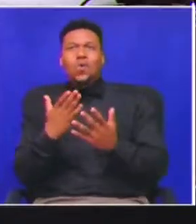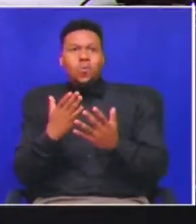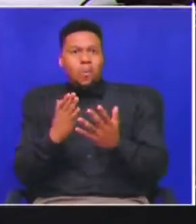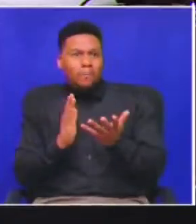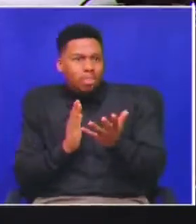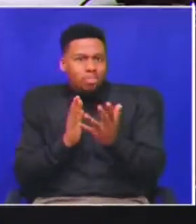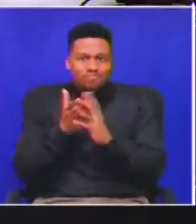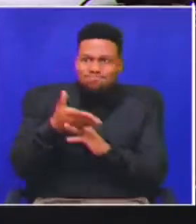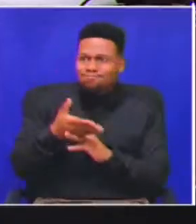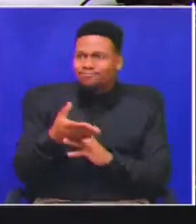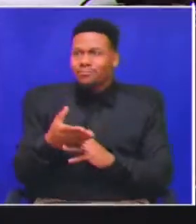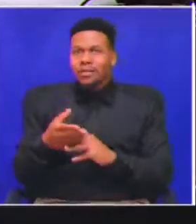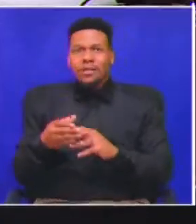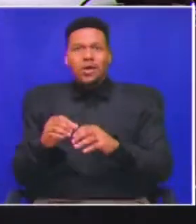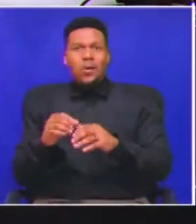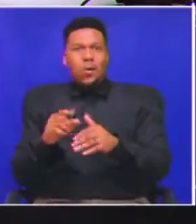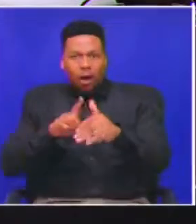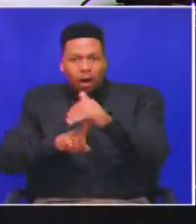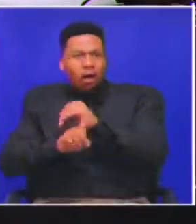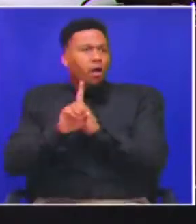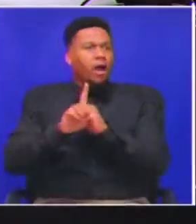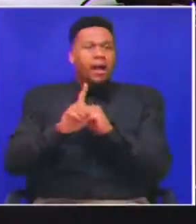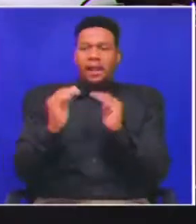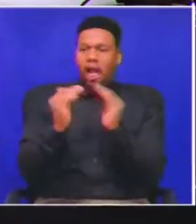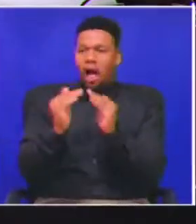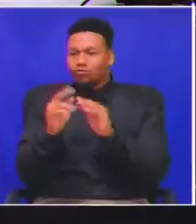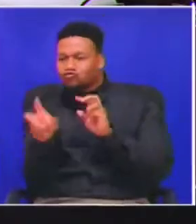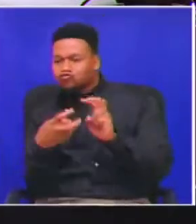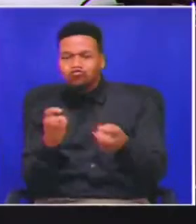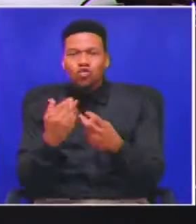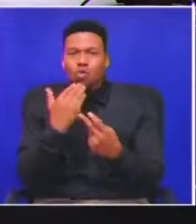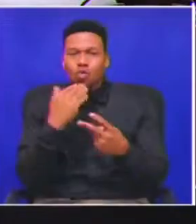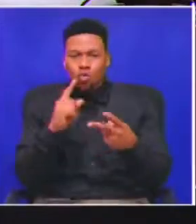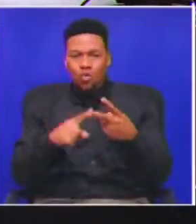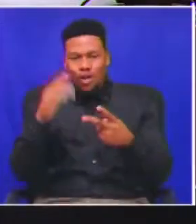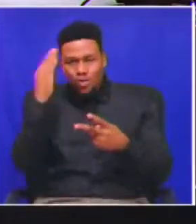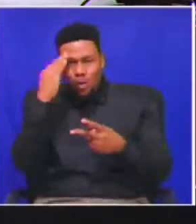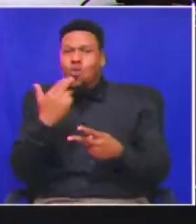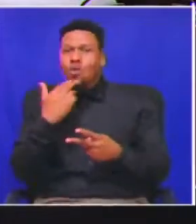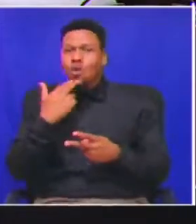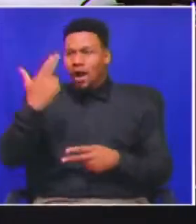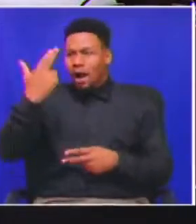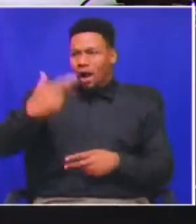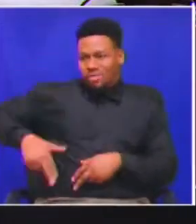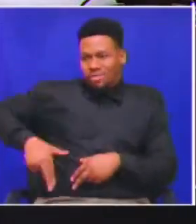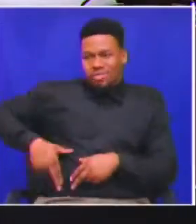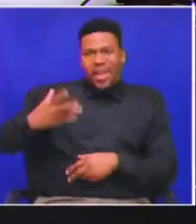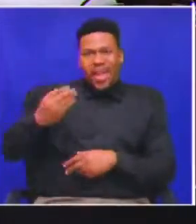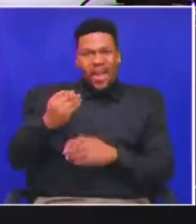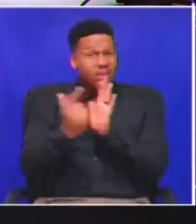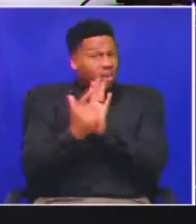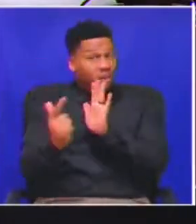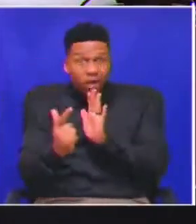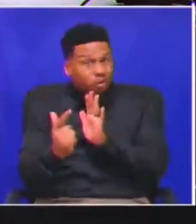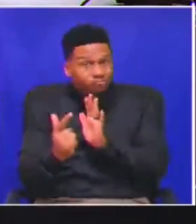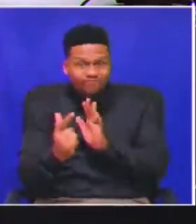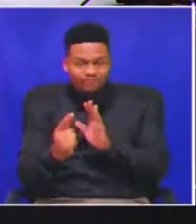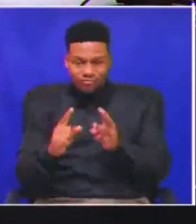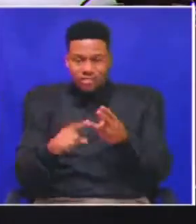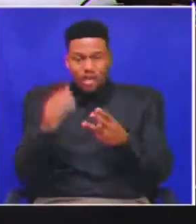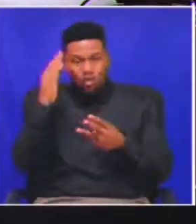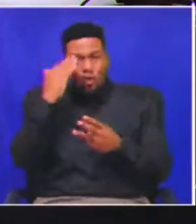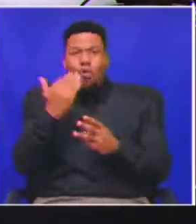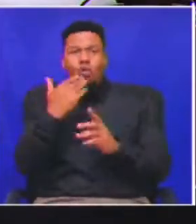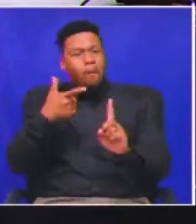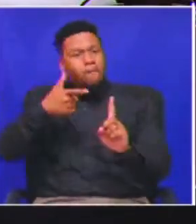gun illegally. They know who shot whose child. They know, and we say, let us therefore all